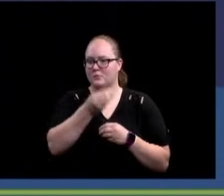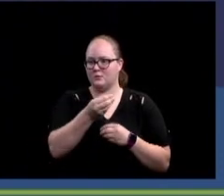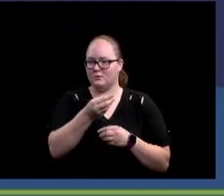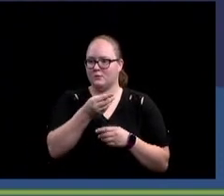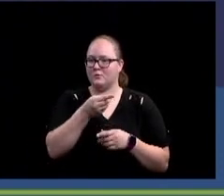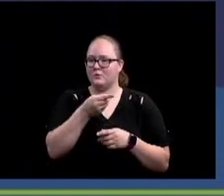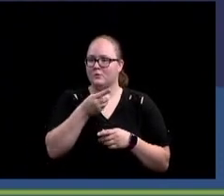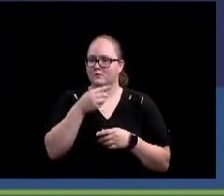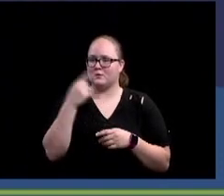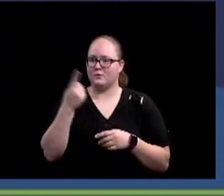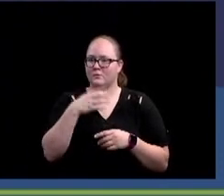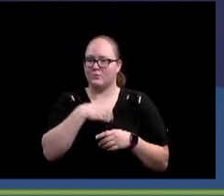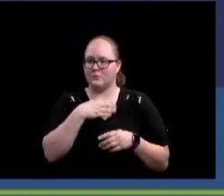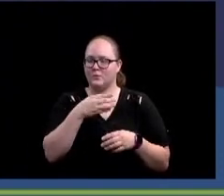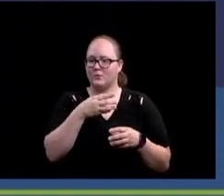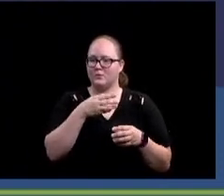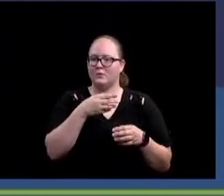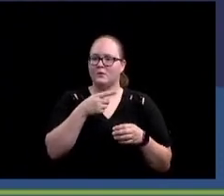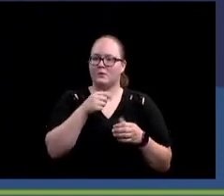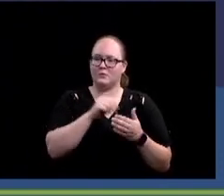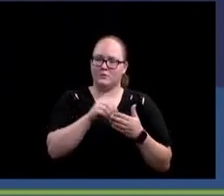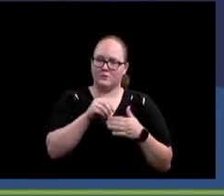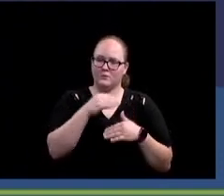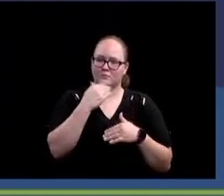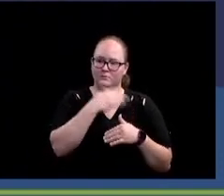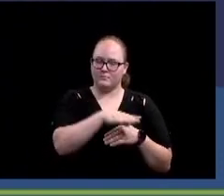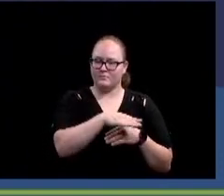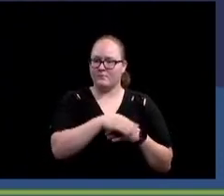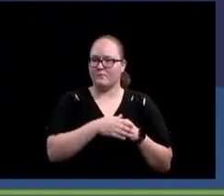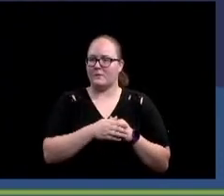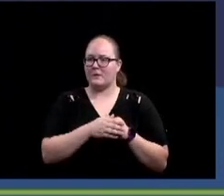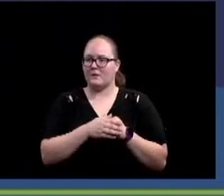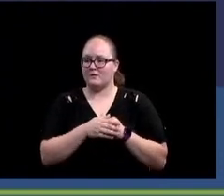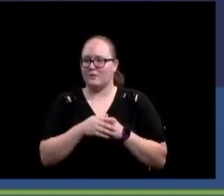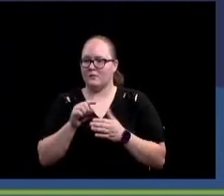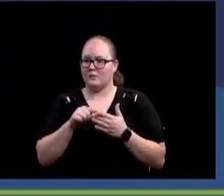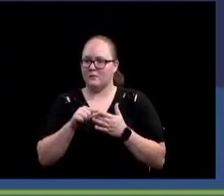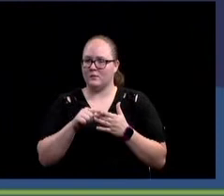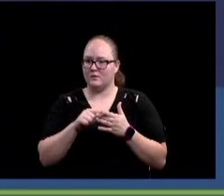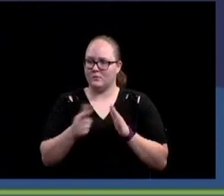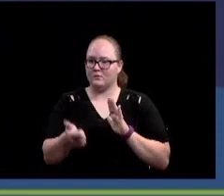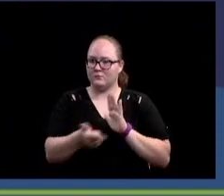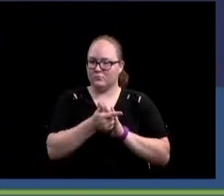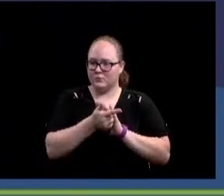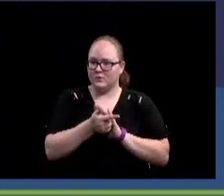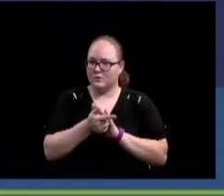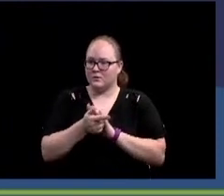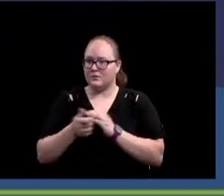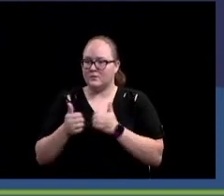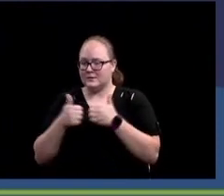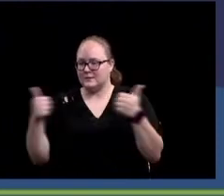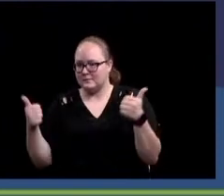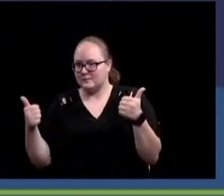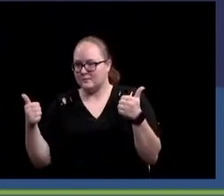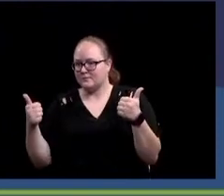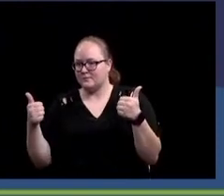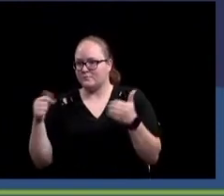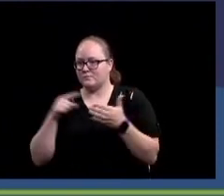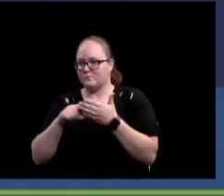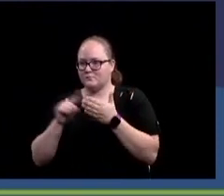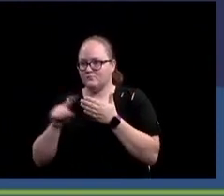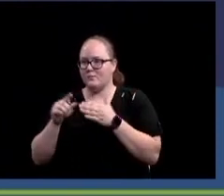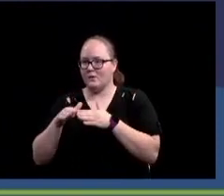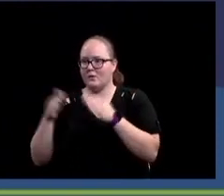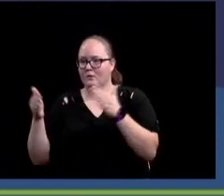is an allegation of criminal conduct, a separate and distinct criminal investigation is opened by the department as well. In situations where